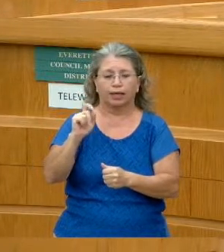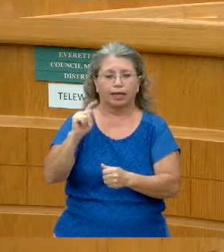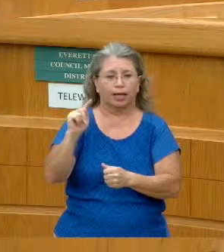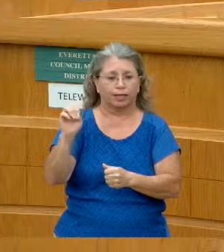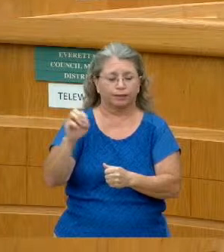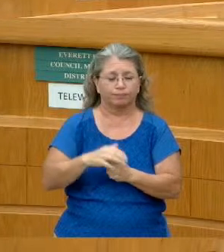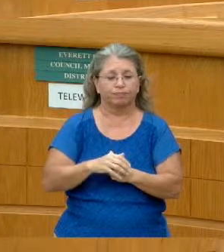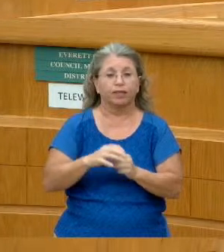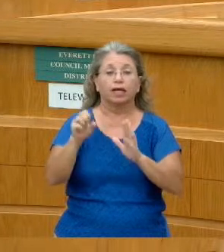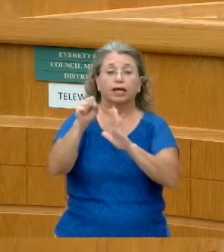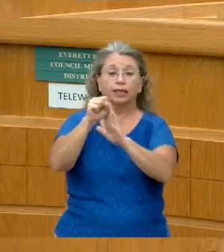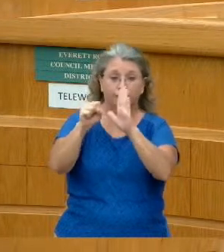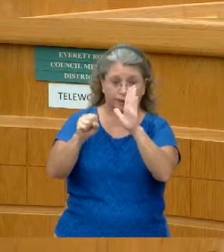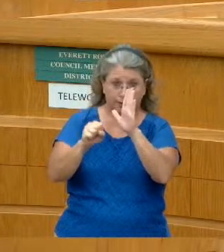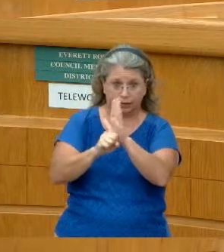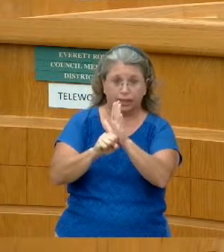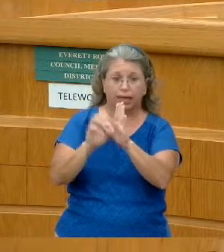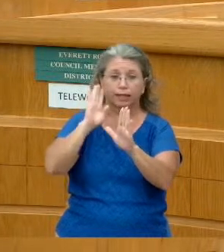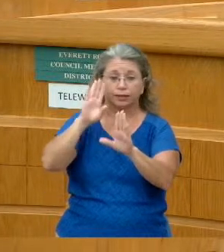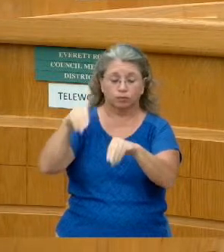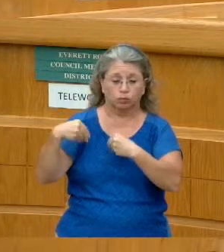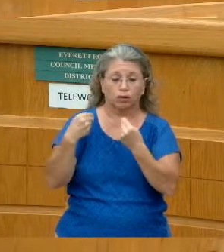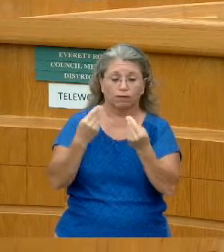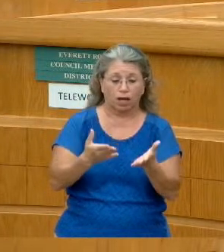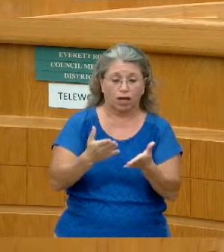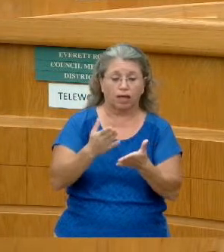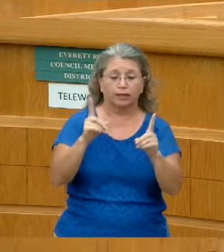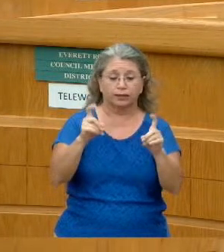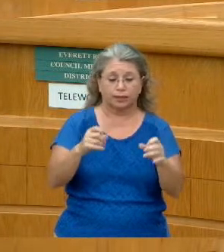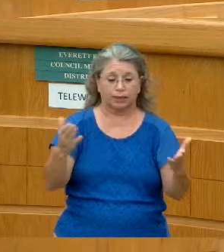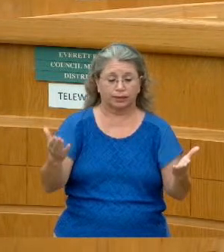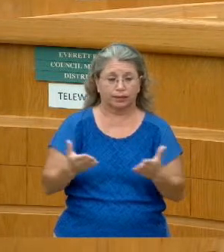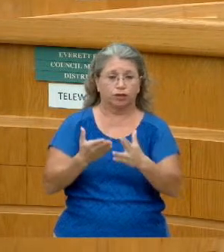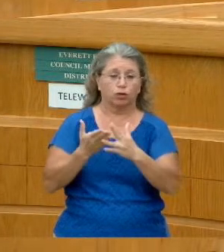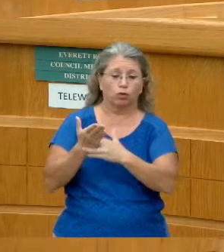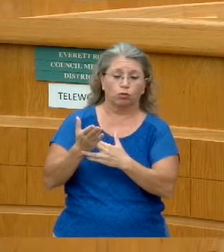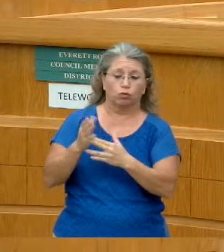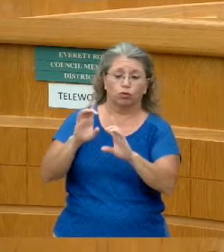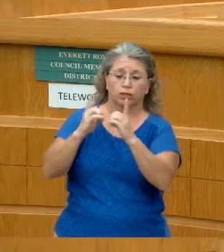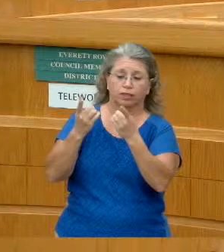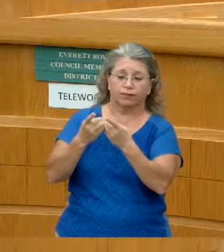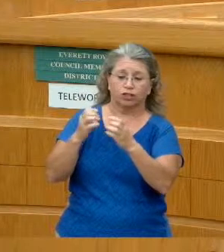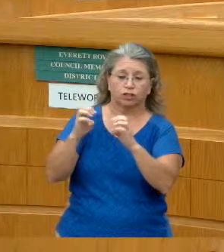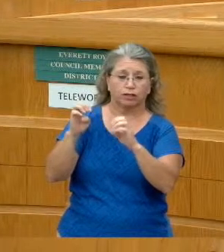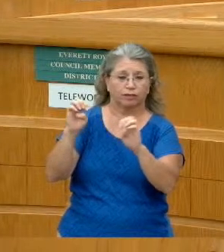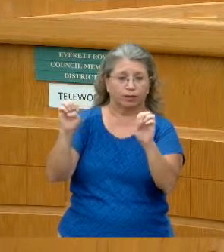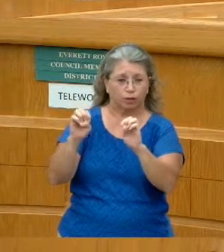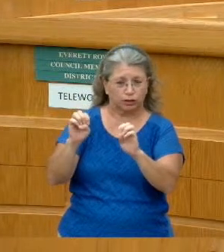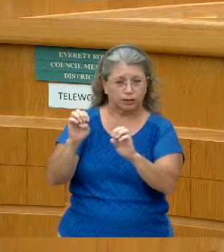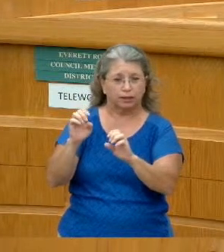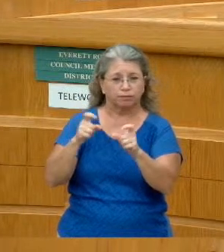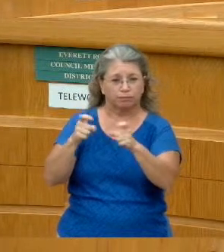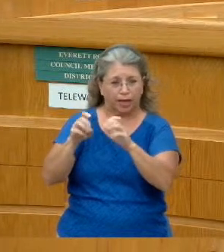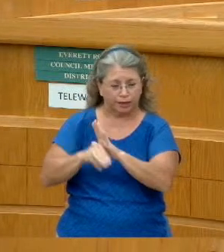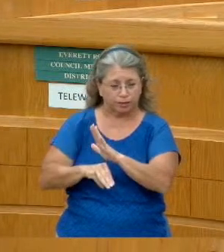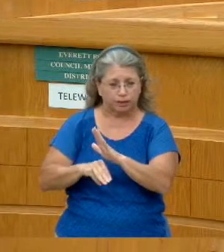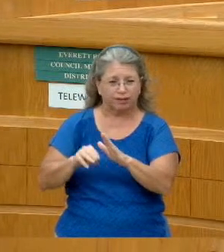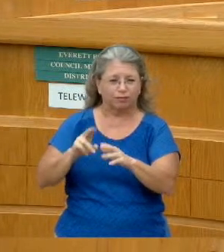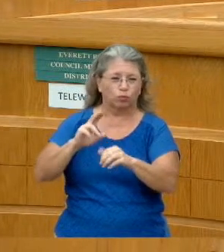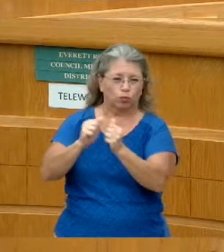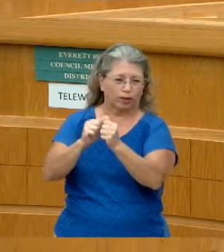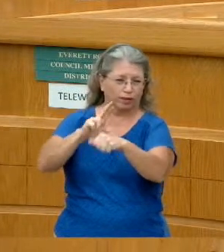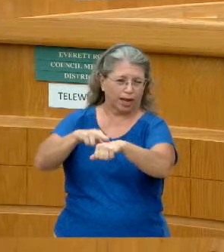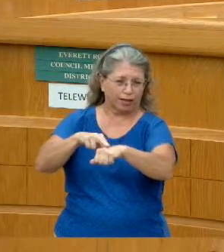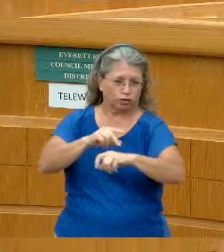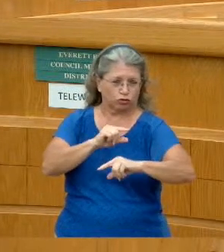state continues to test here through the Division of Emergency Management and the National Guard.